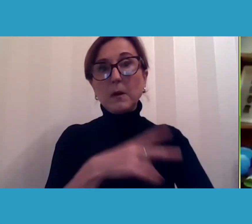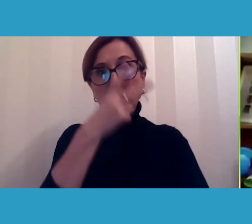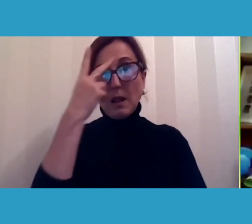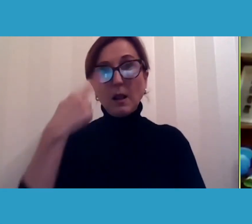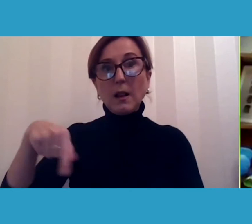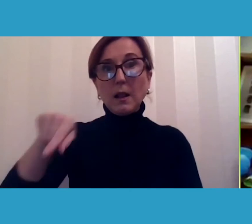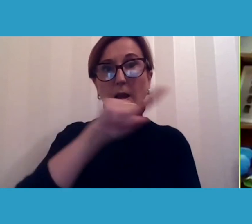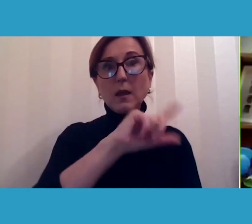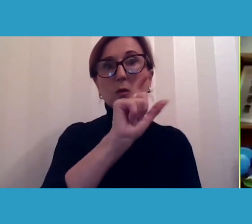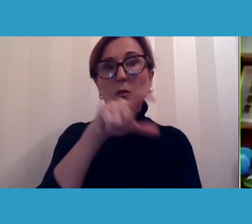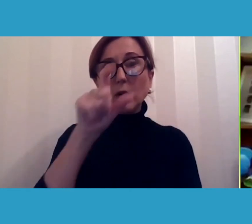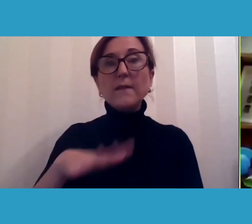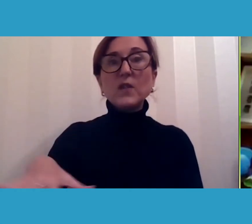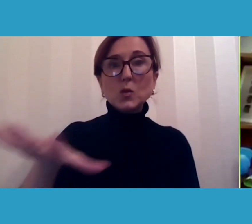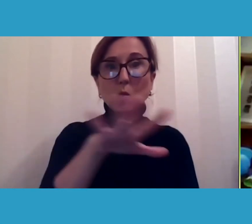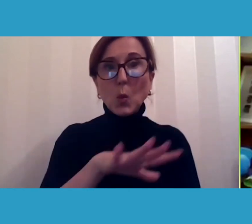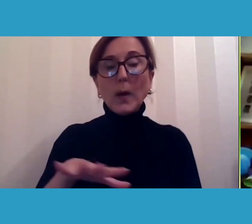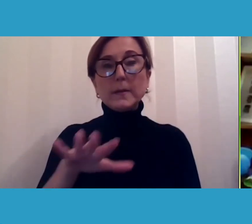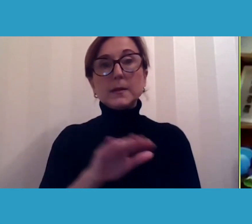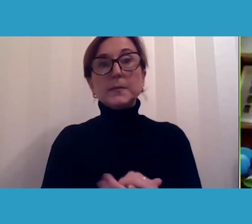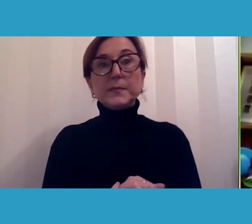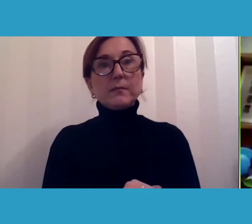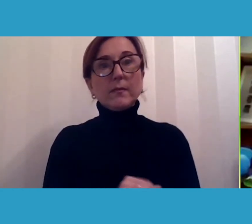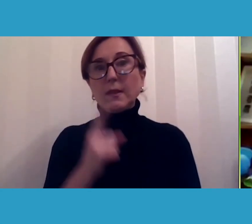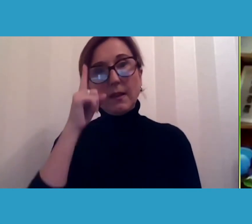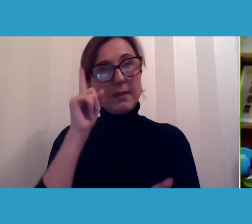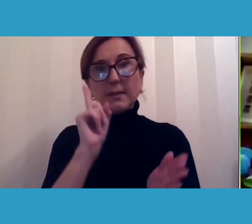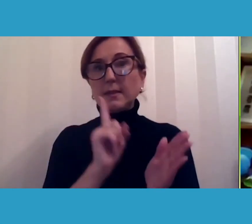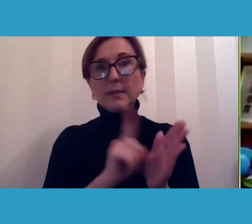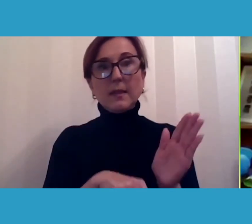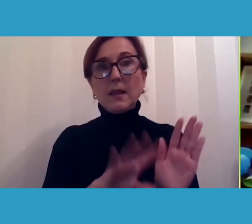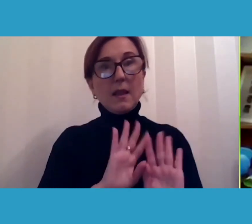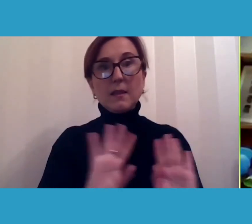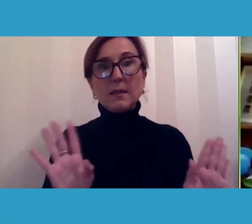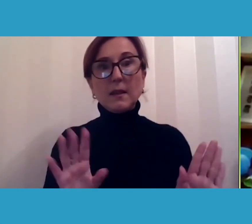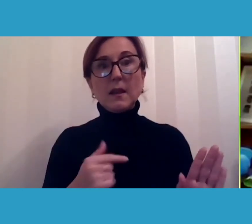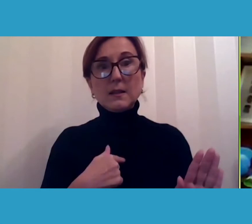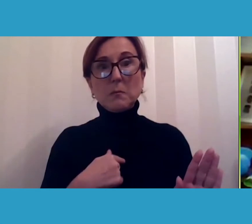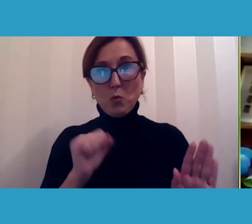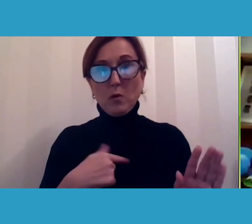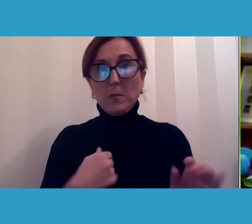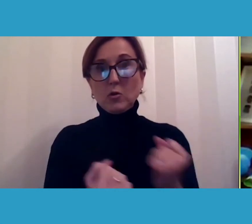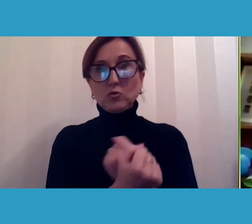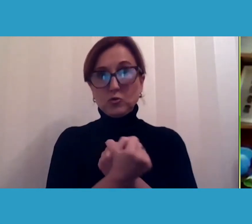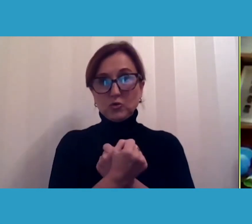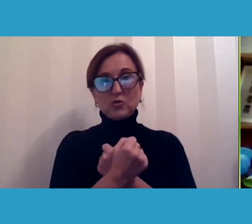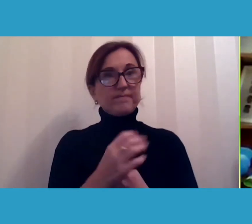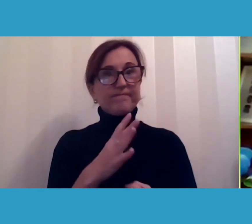our society, we see that our population